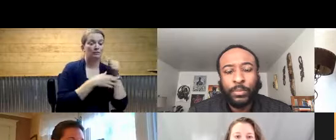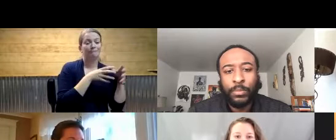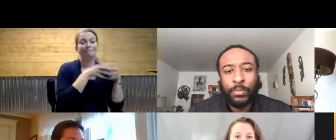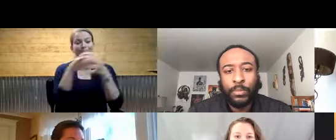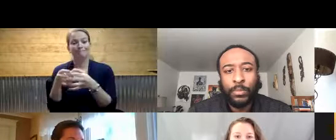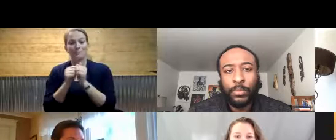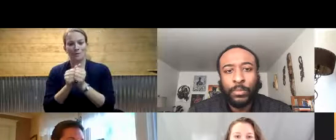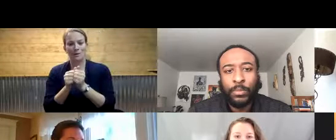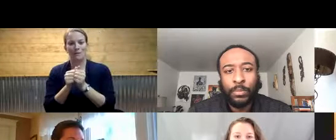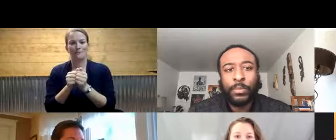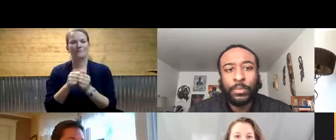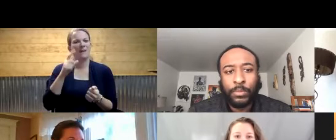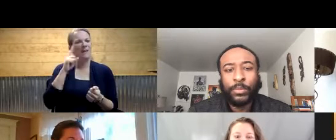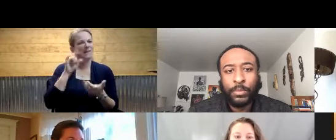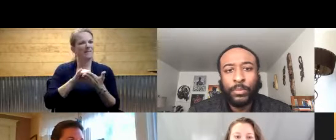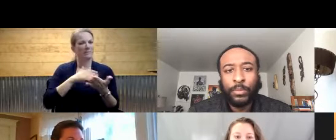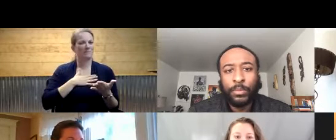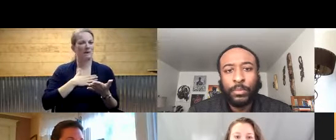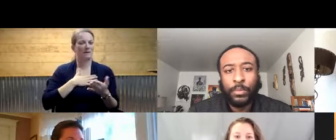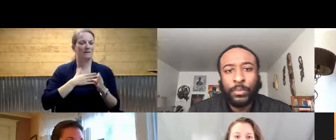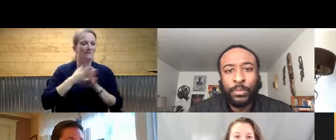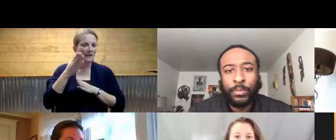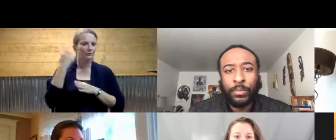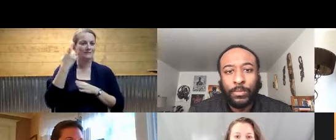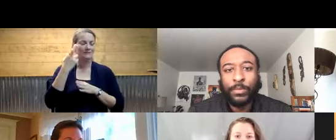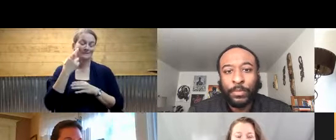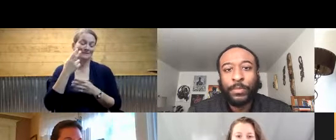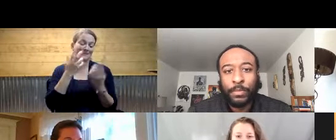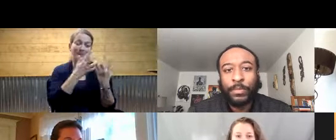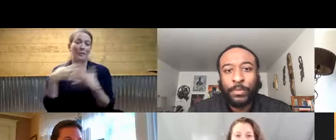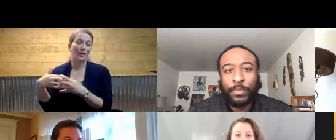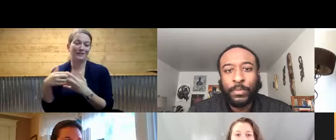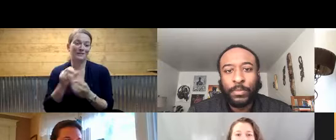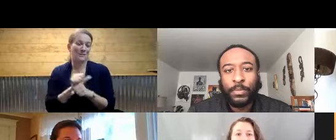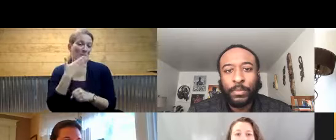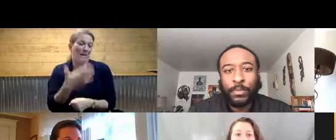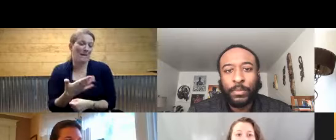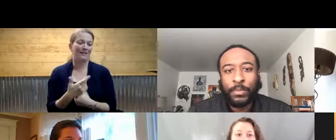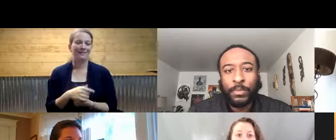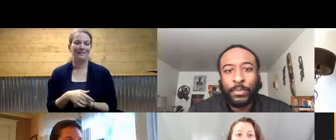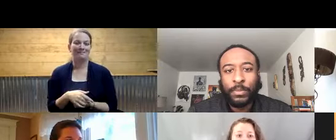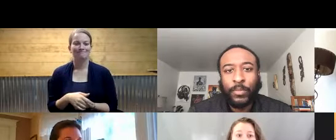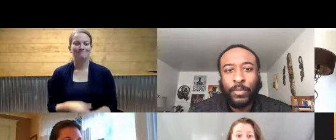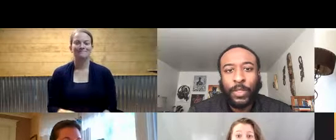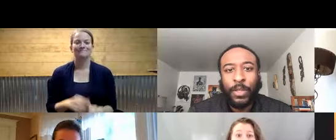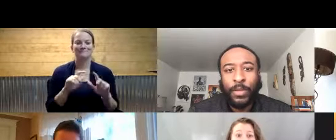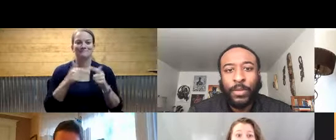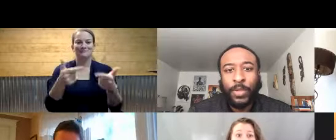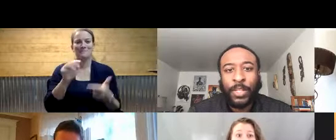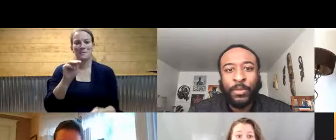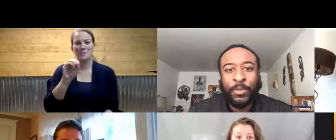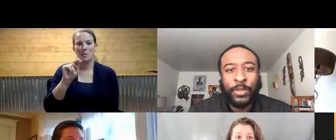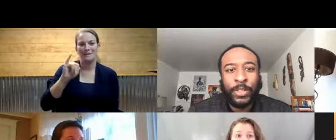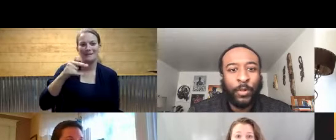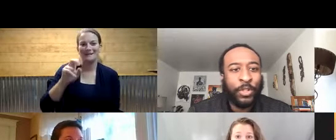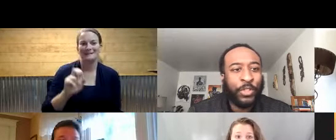So I think that was my main reasons. And I think it worked out pretty well, if anything. But yeah.